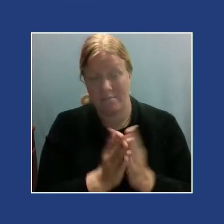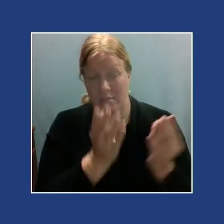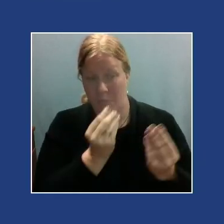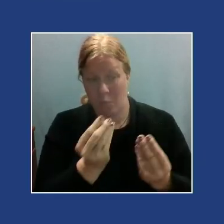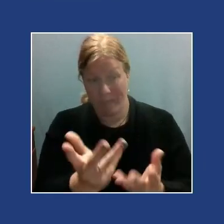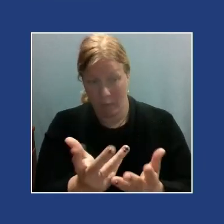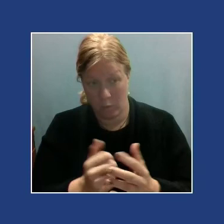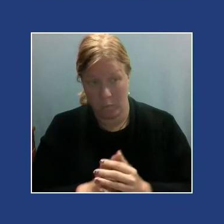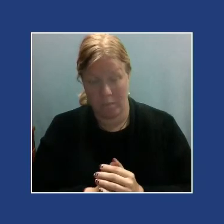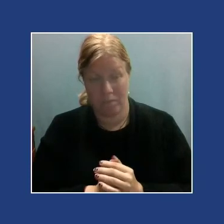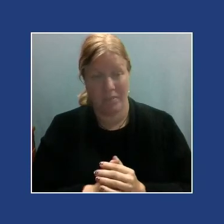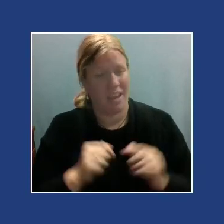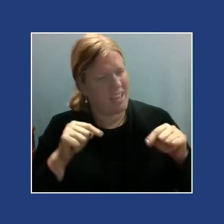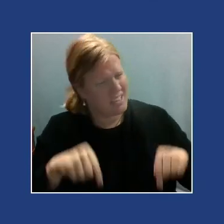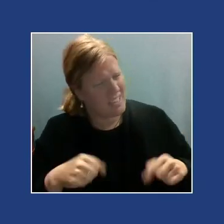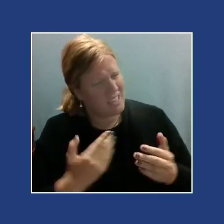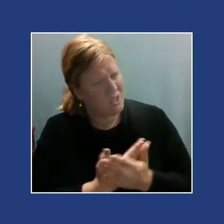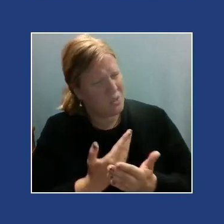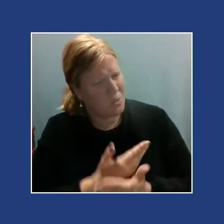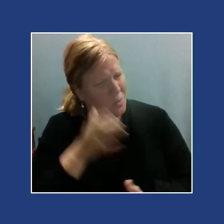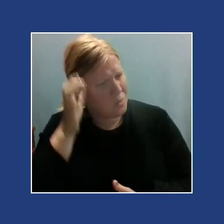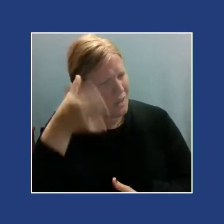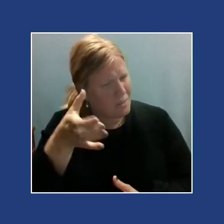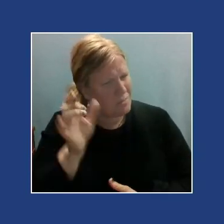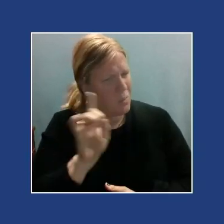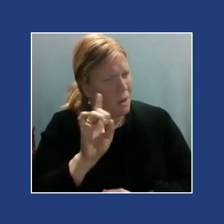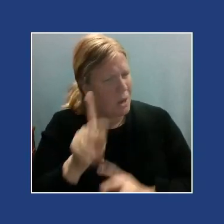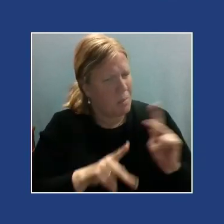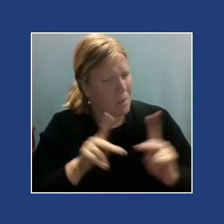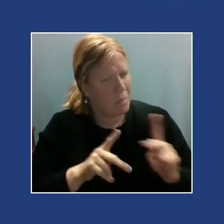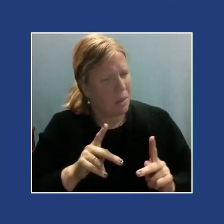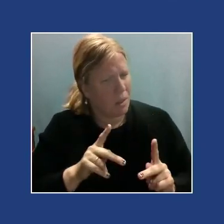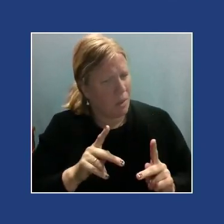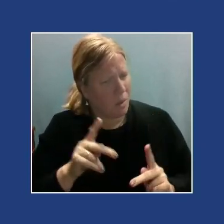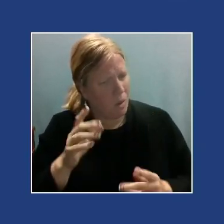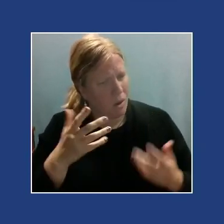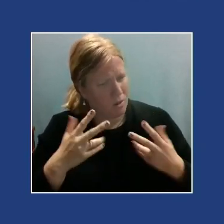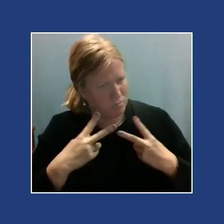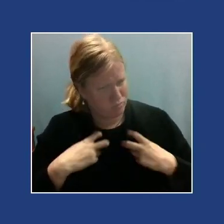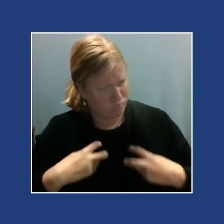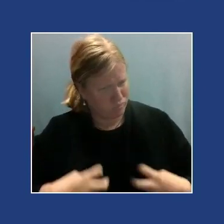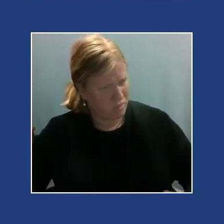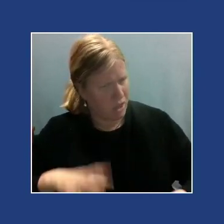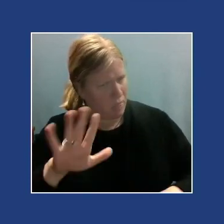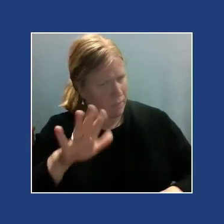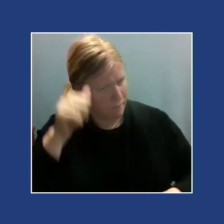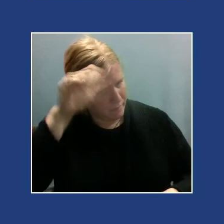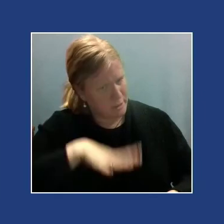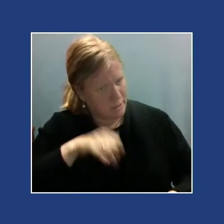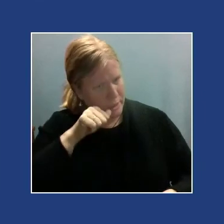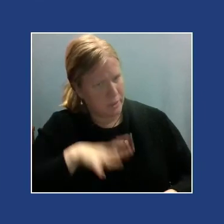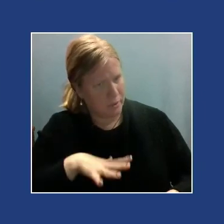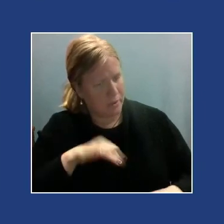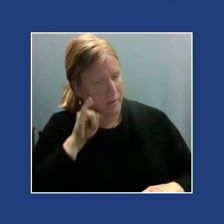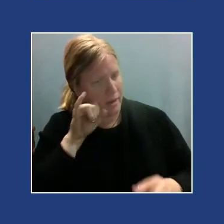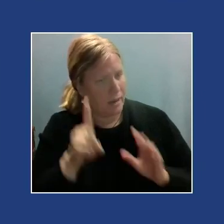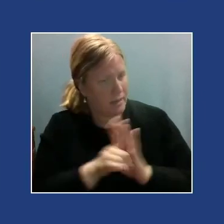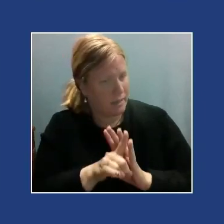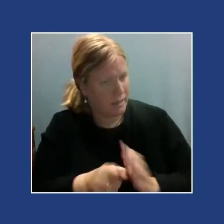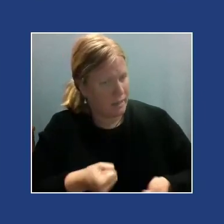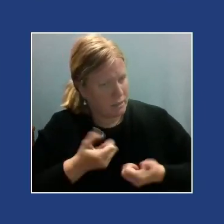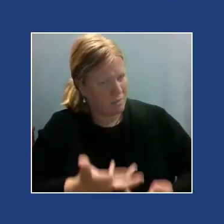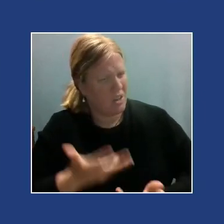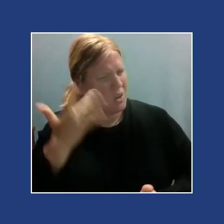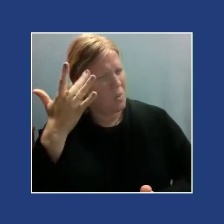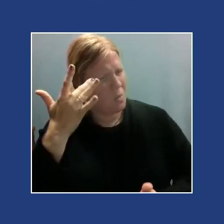new phenomenon where people are exploring their gender identity and their expression? And if so, why? Why in some cultures is